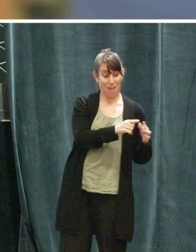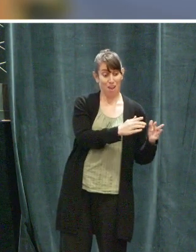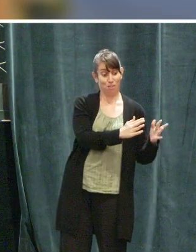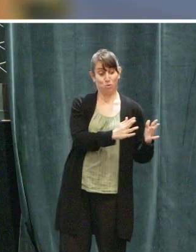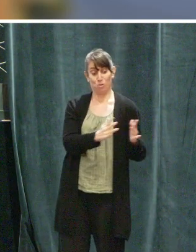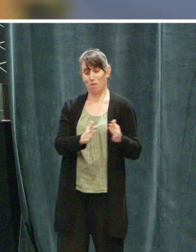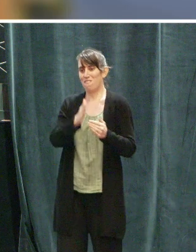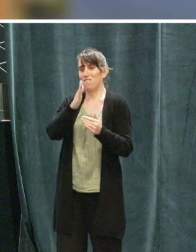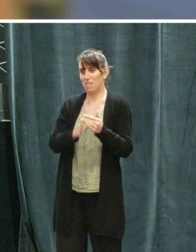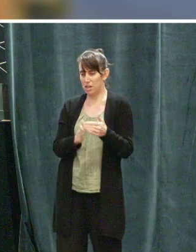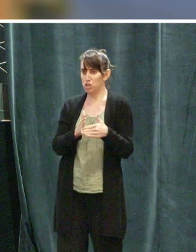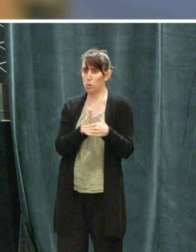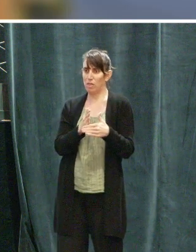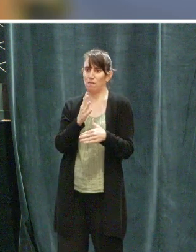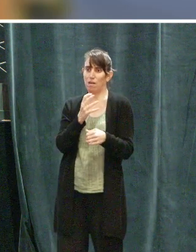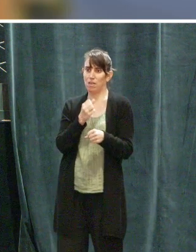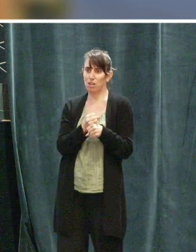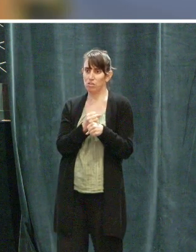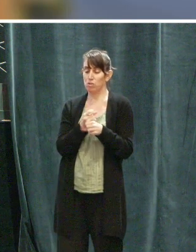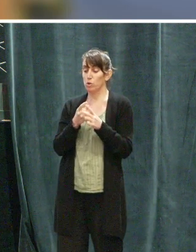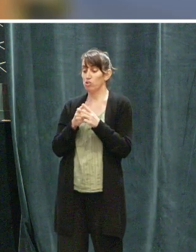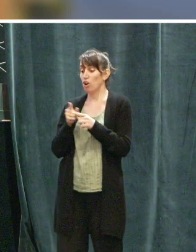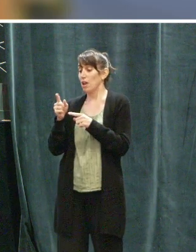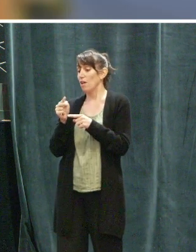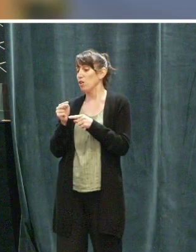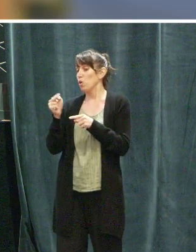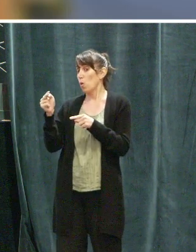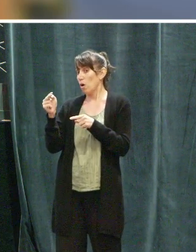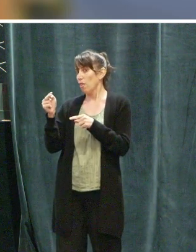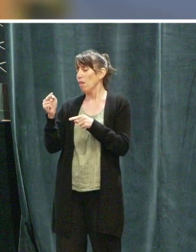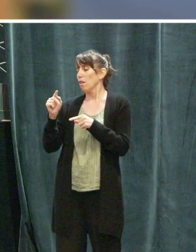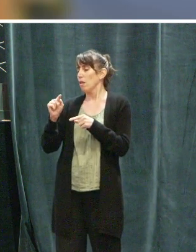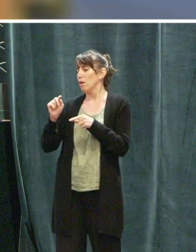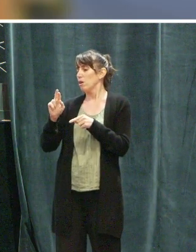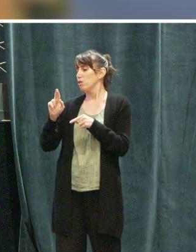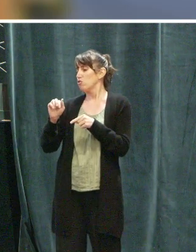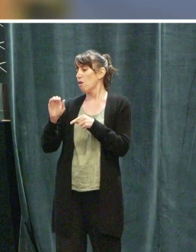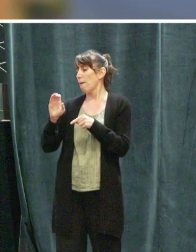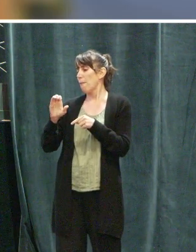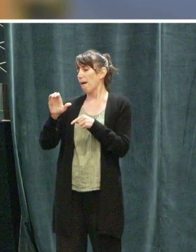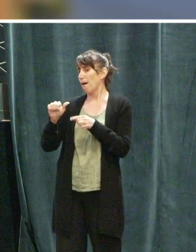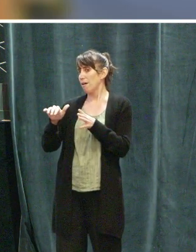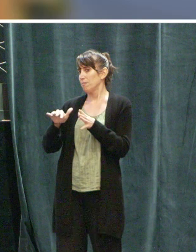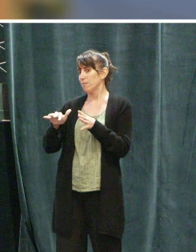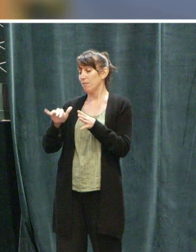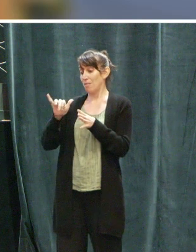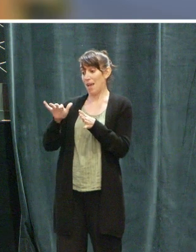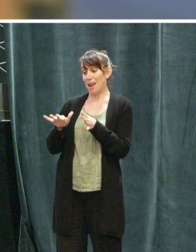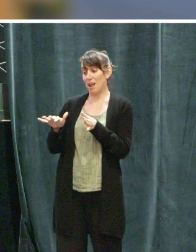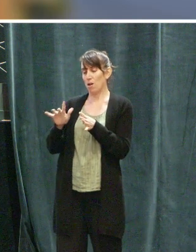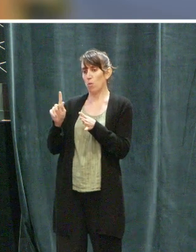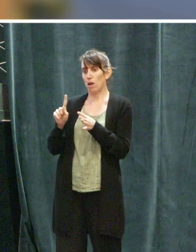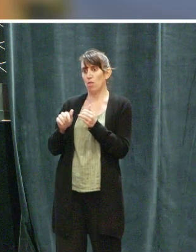of time. We're starting up here the North Esplanade and around Tribeca because that is the area where there is the